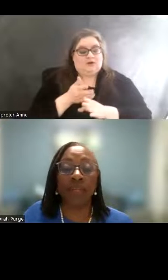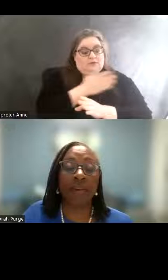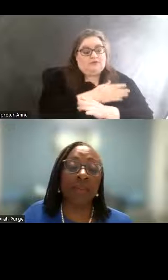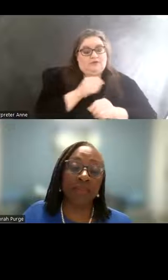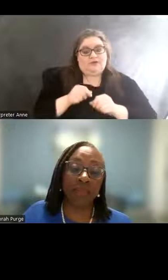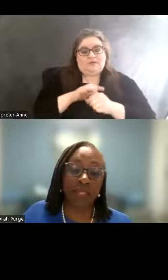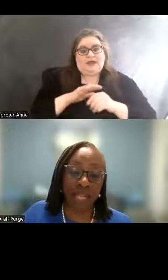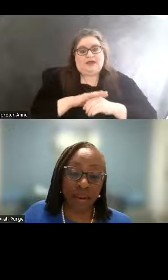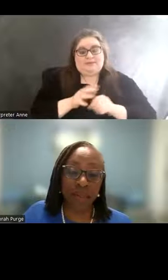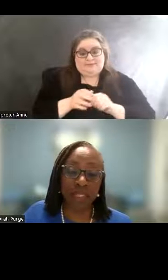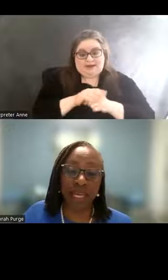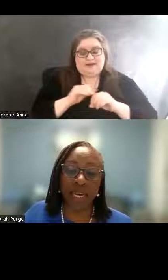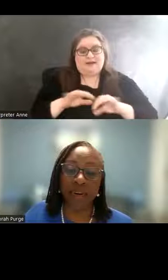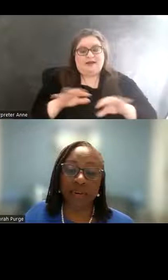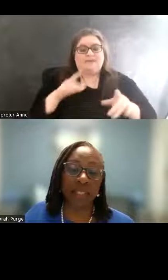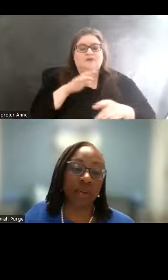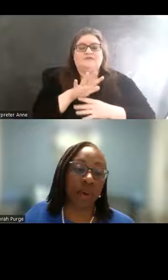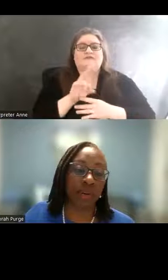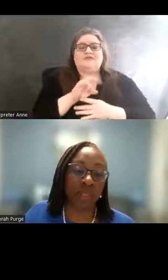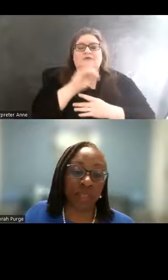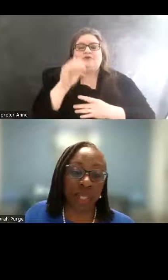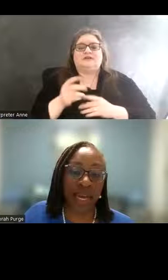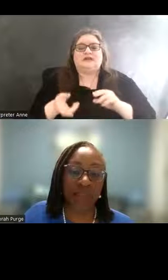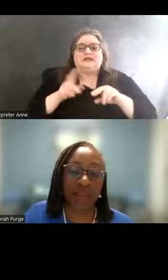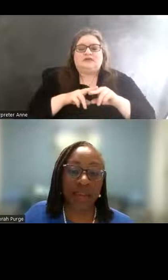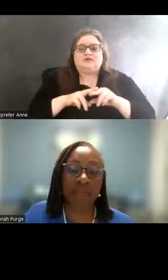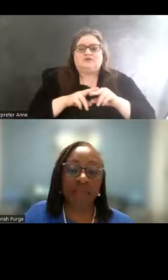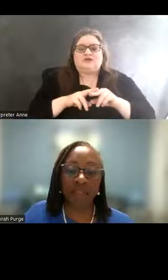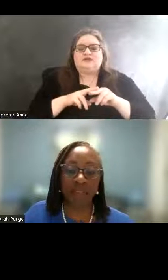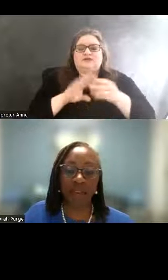was a 57% increase in the rate of suicide.